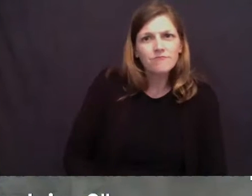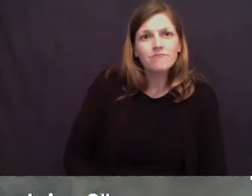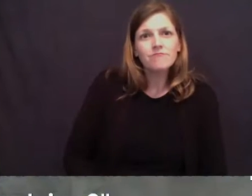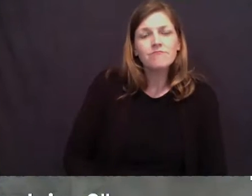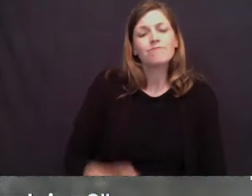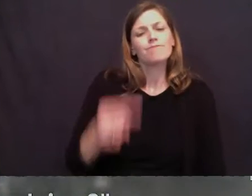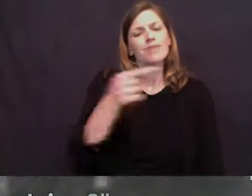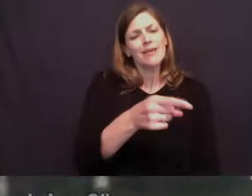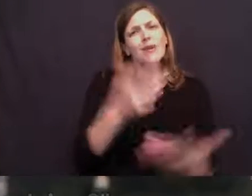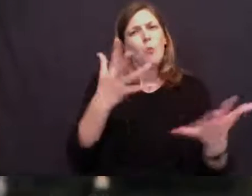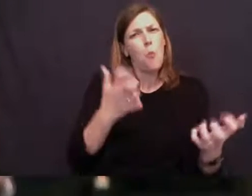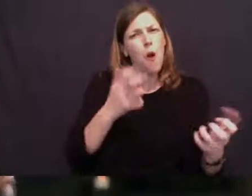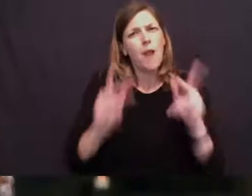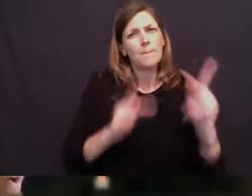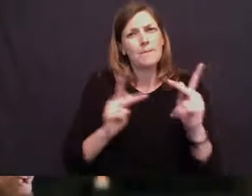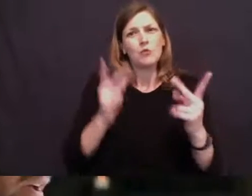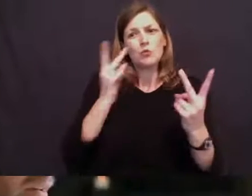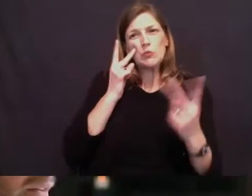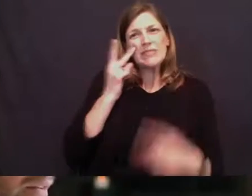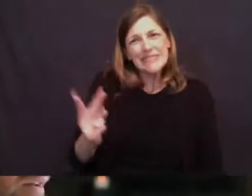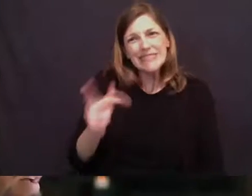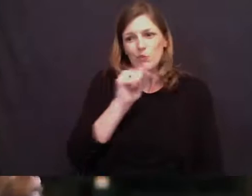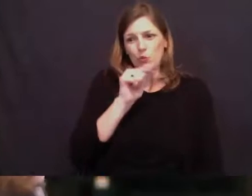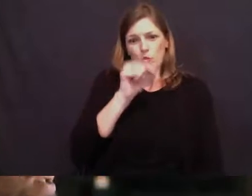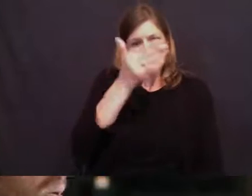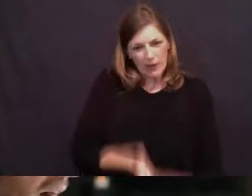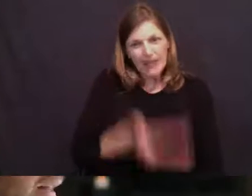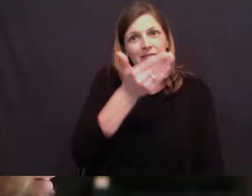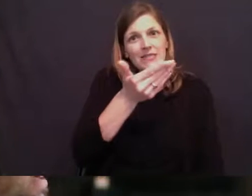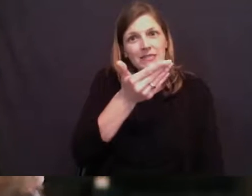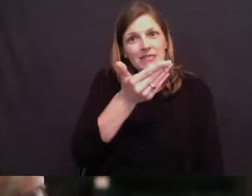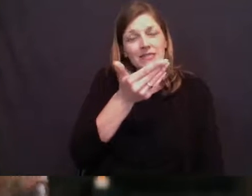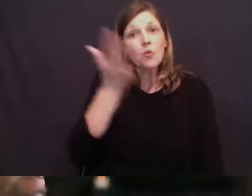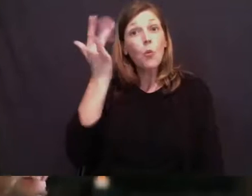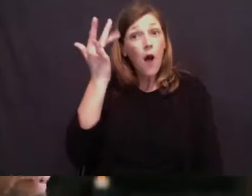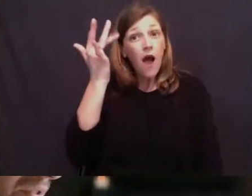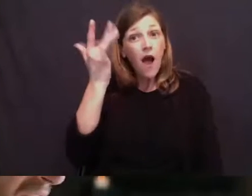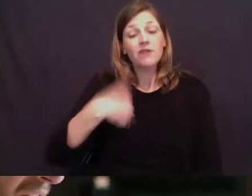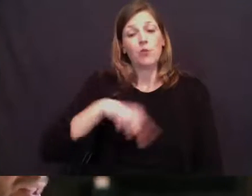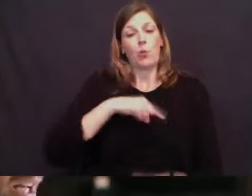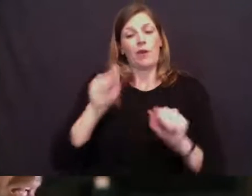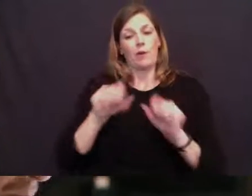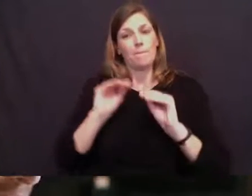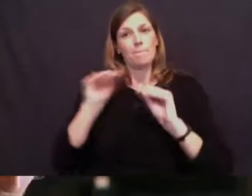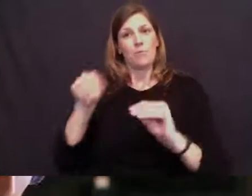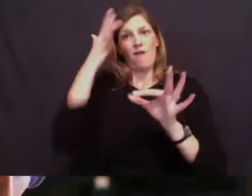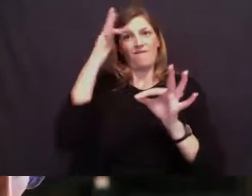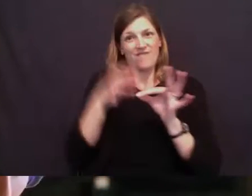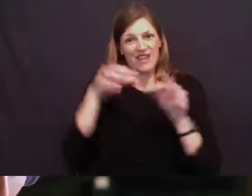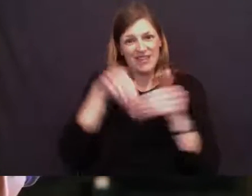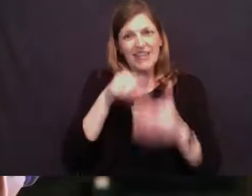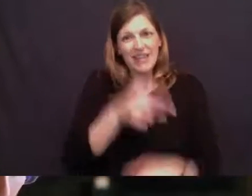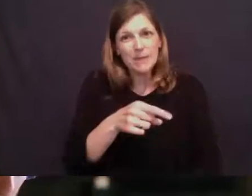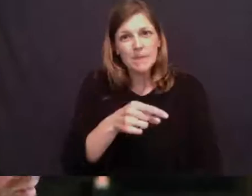Because he wanted people to see who he is so that we could place our faith in him. He prays